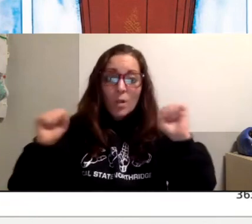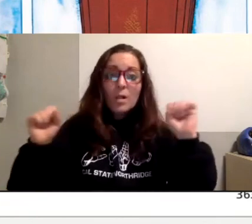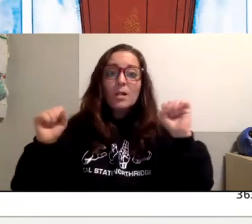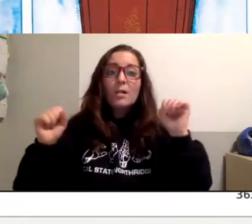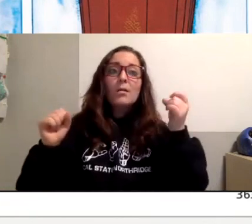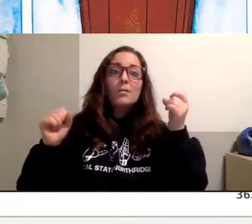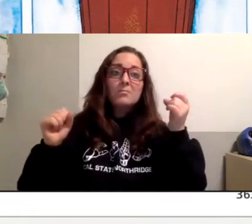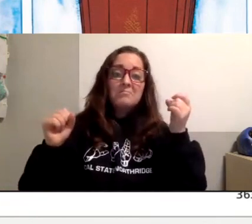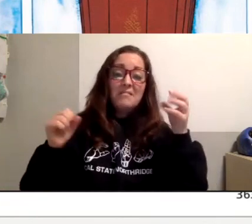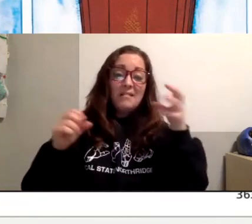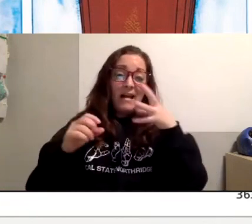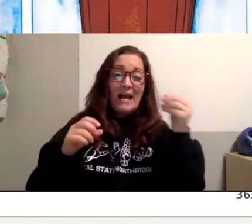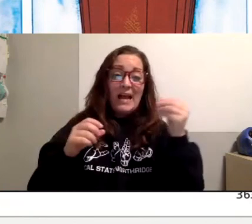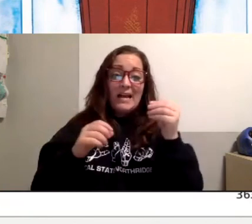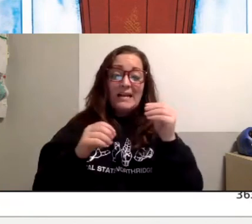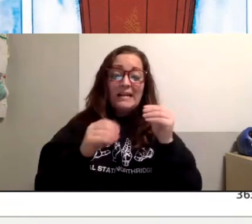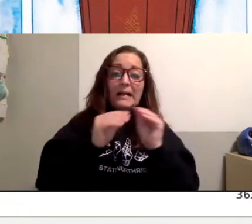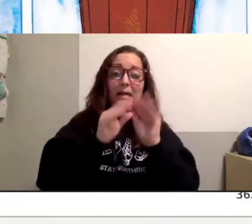get paper towel,